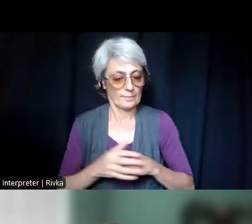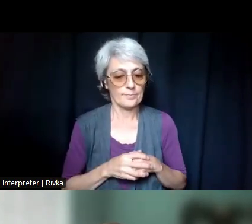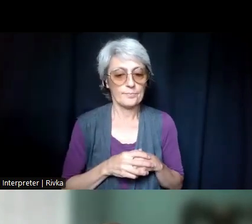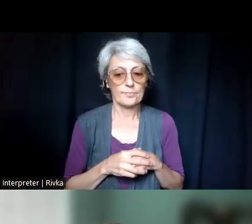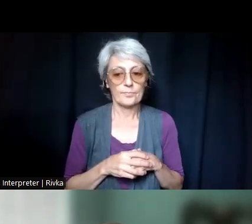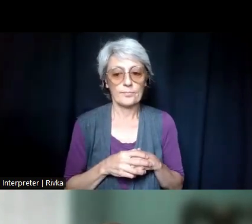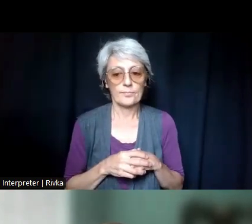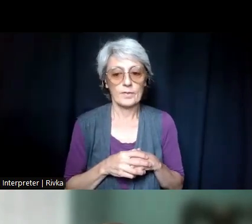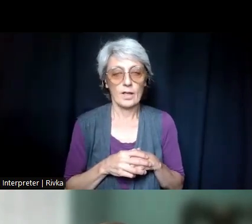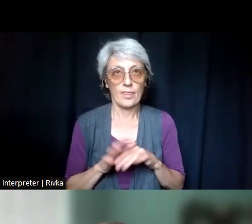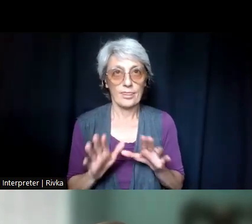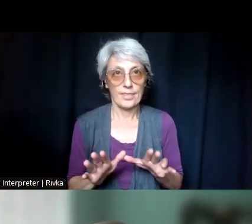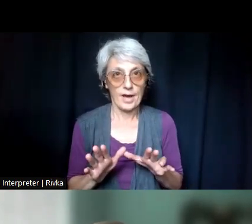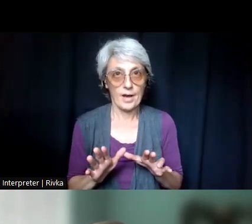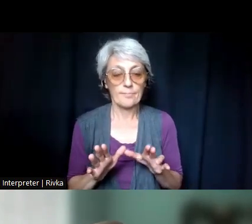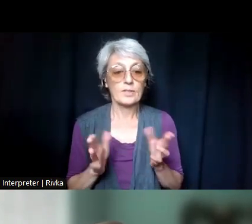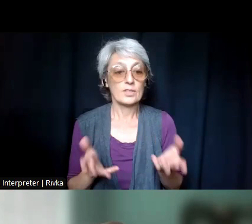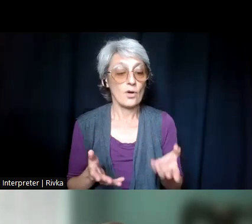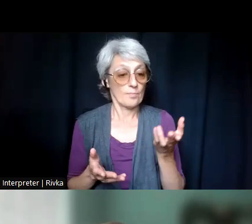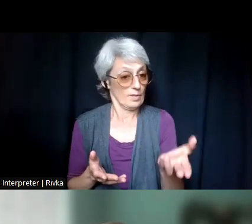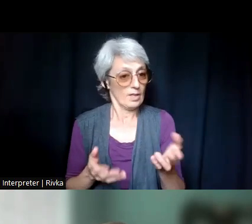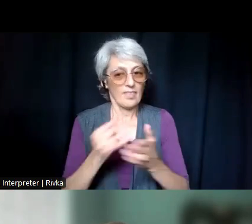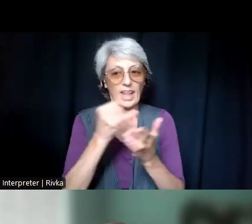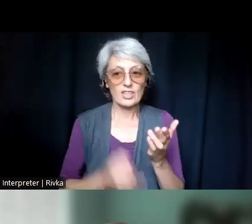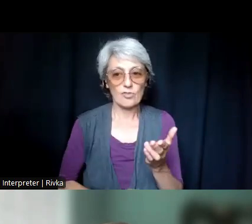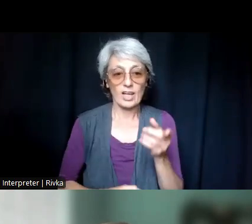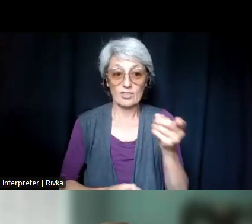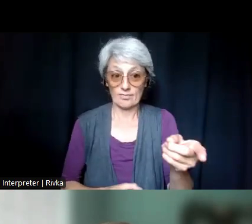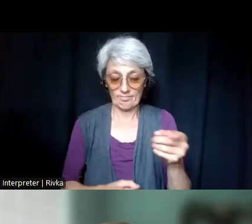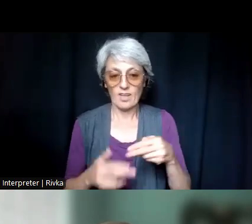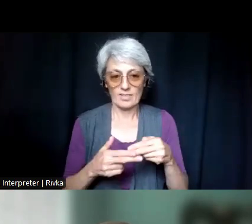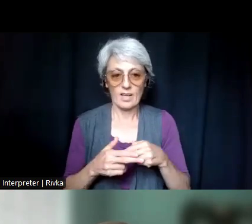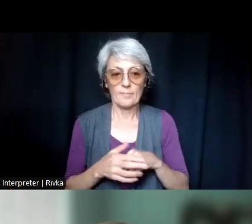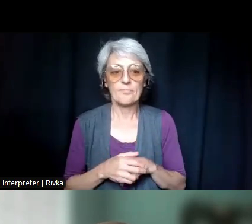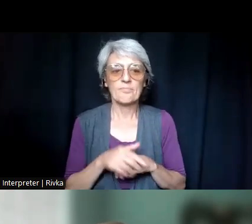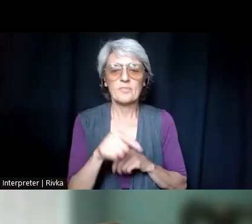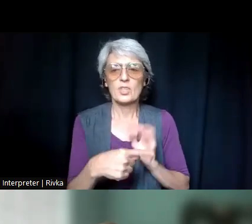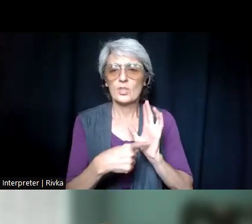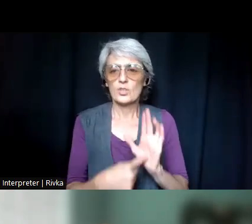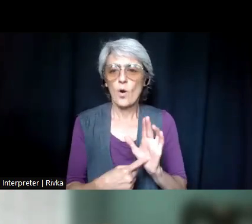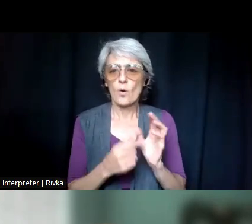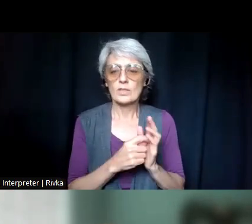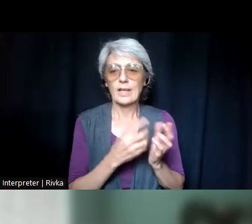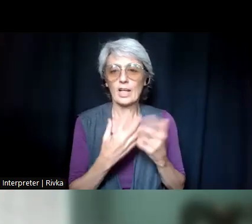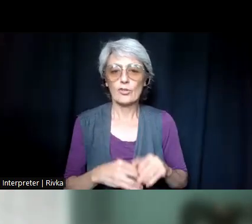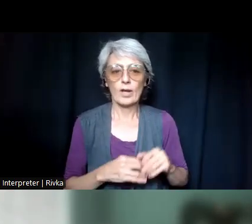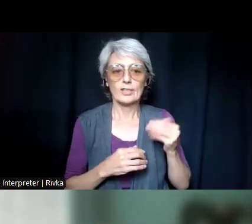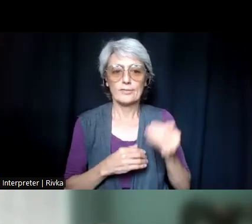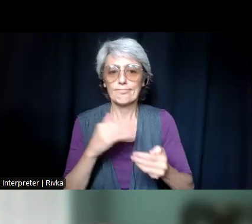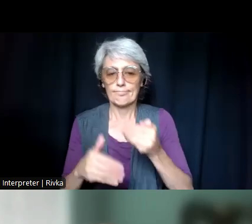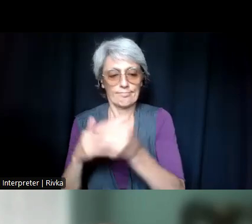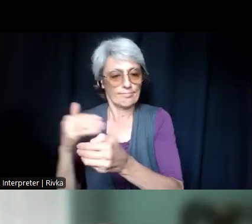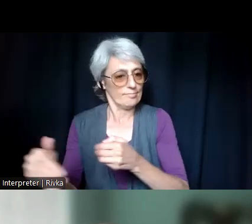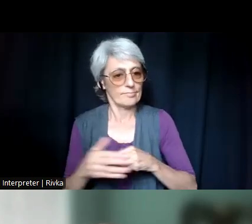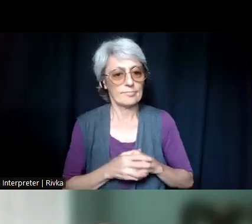the illustration here on the slide is a visual representation of that integration. This slide actually shows